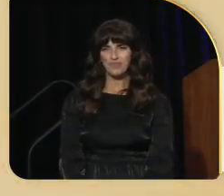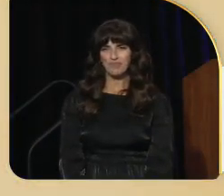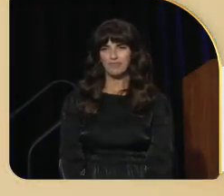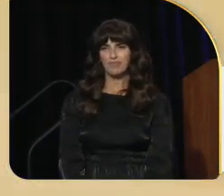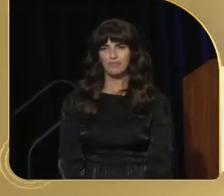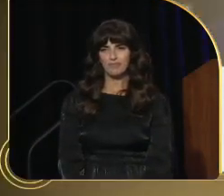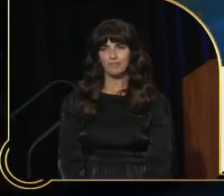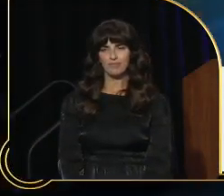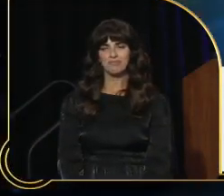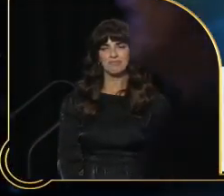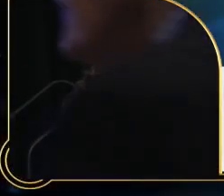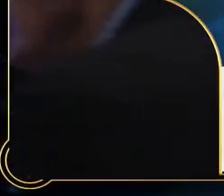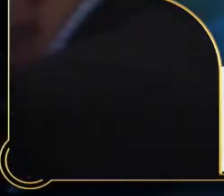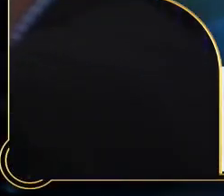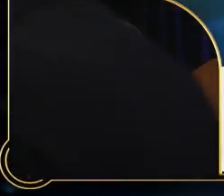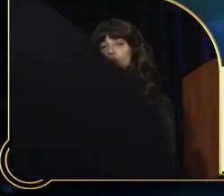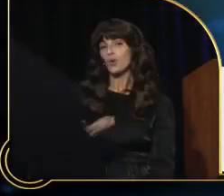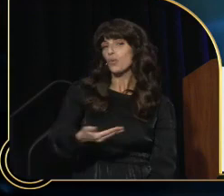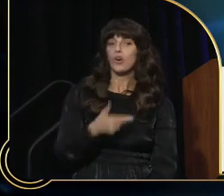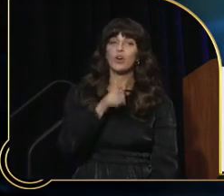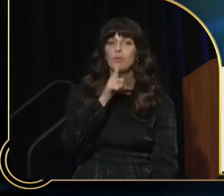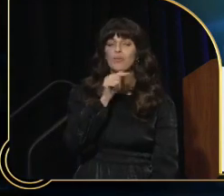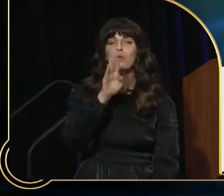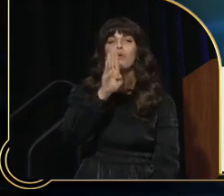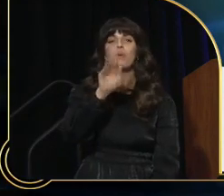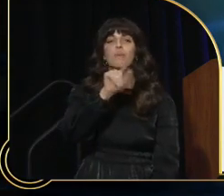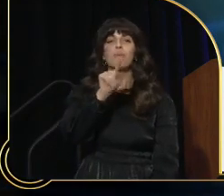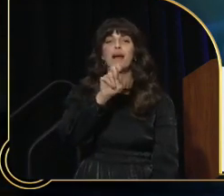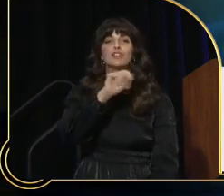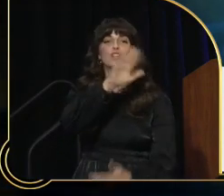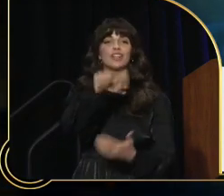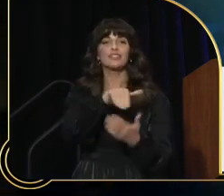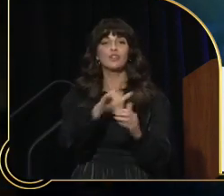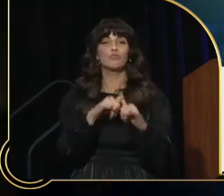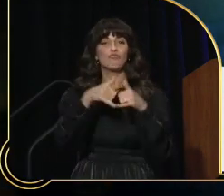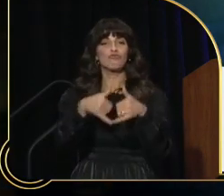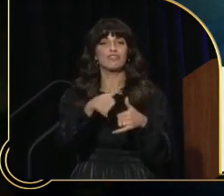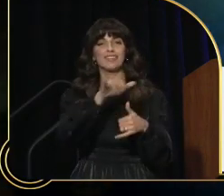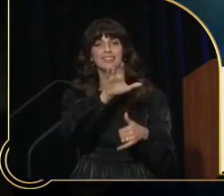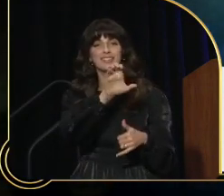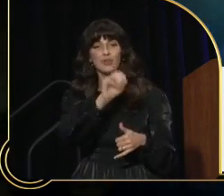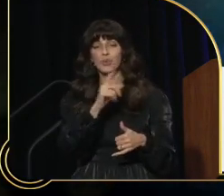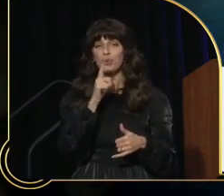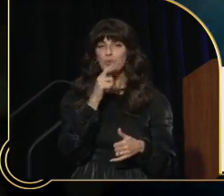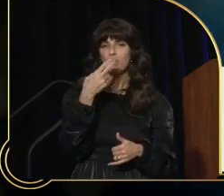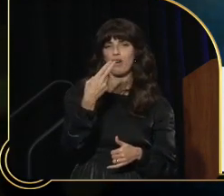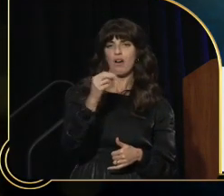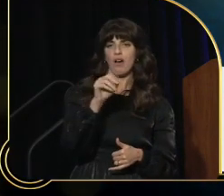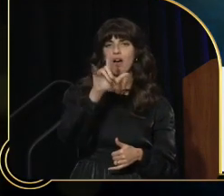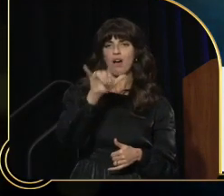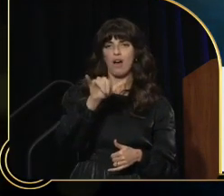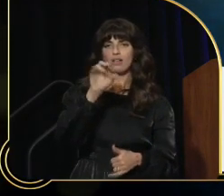Please welcome Bazelon Center President and CEO, Holly O'Donnell.